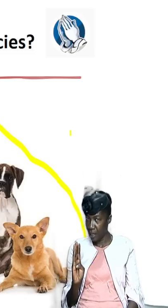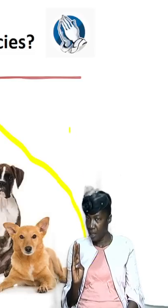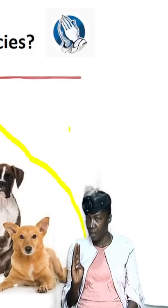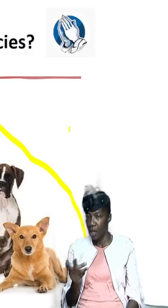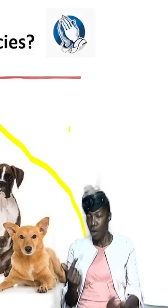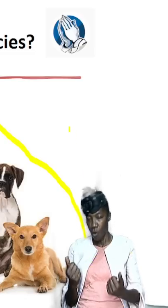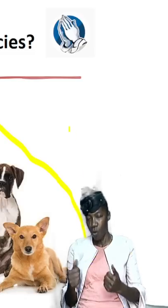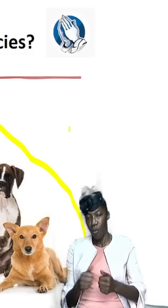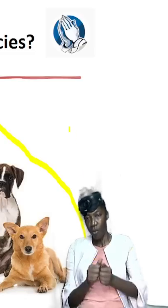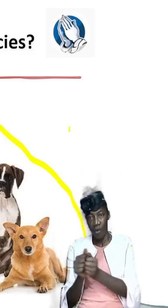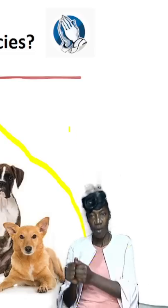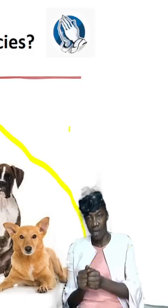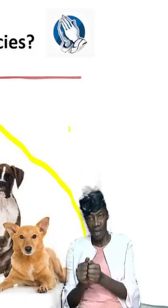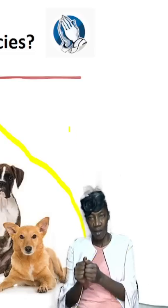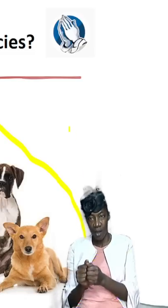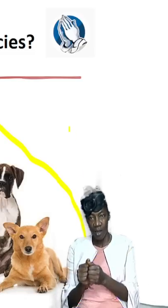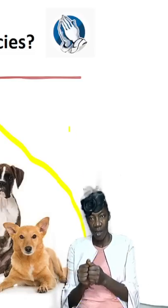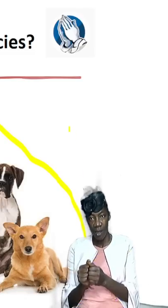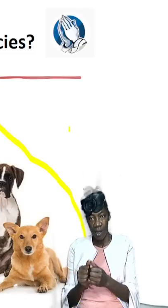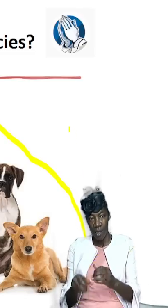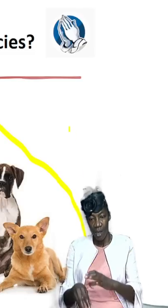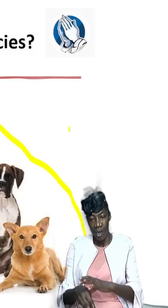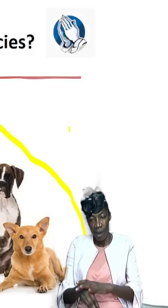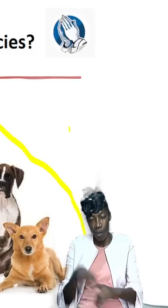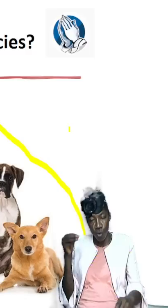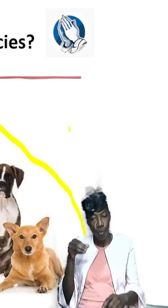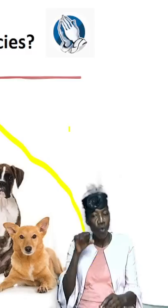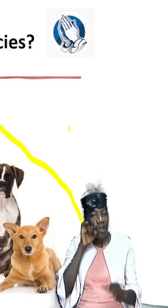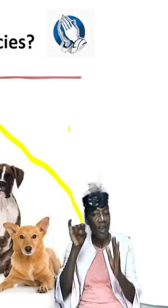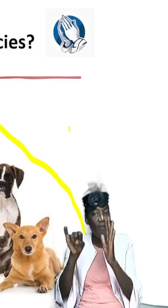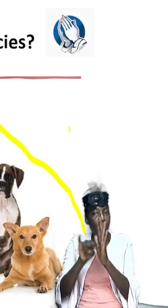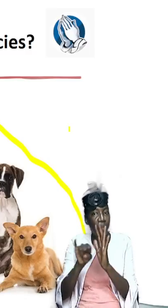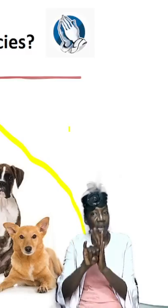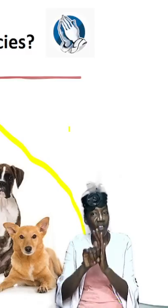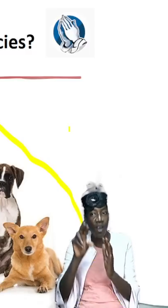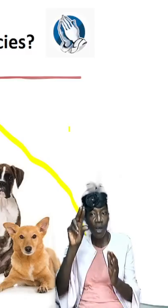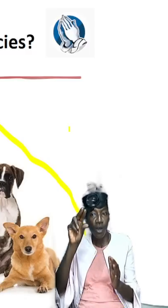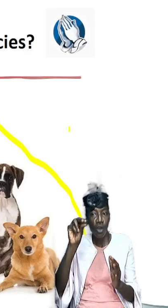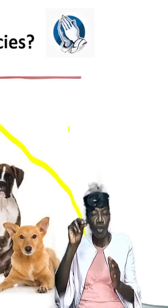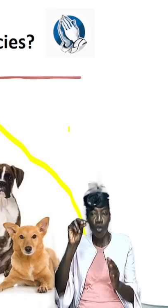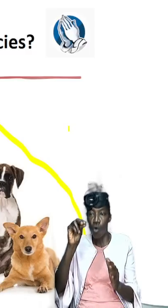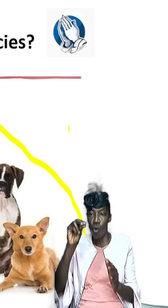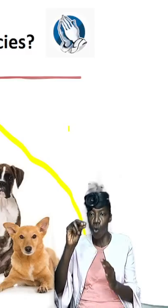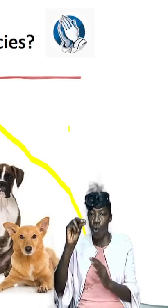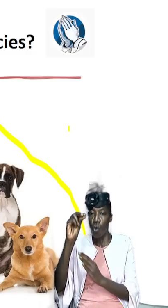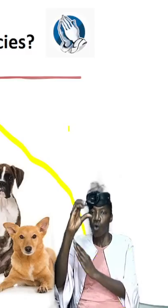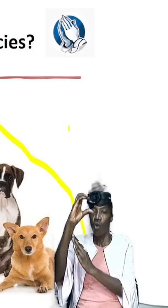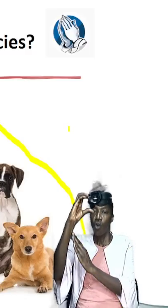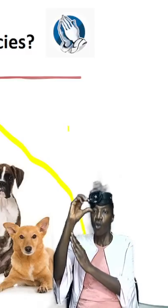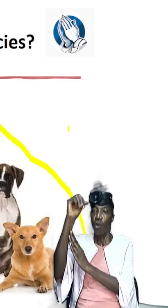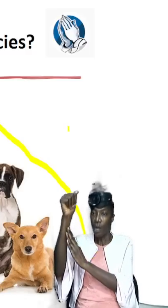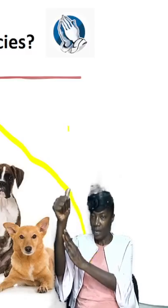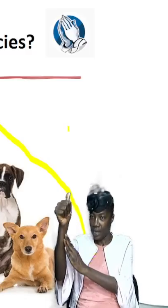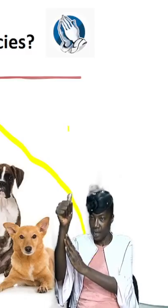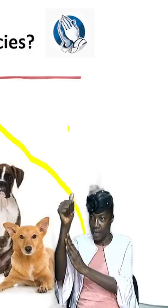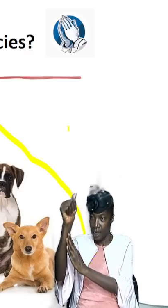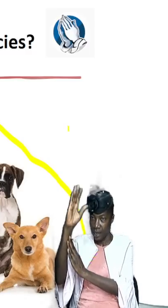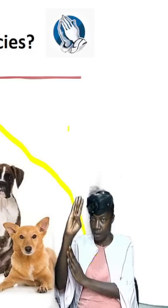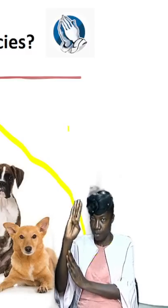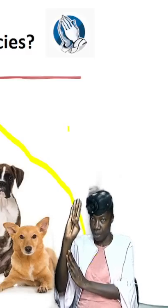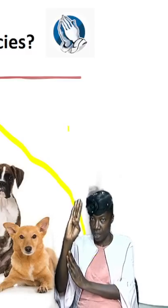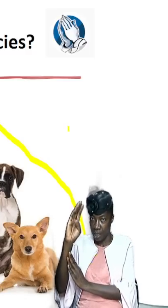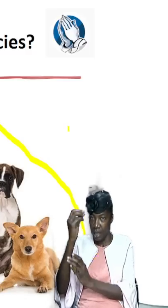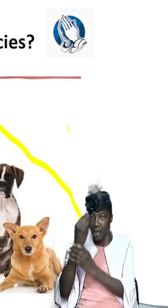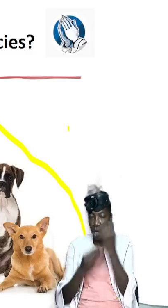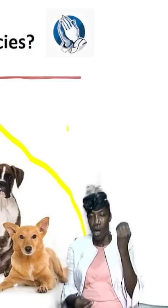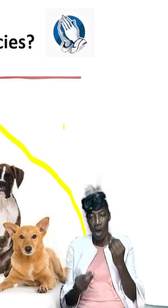get together. They are going to lose information. They have no capital A, they have no capital B. So those two have